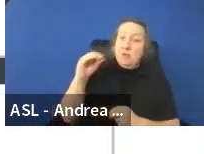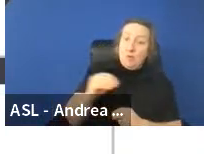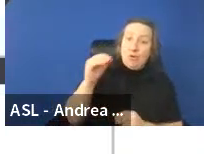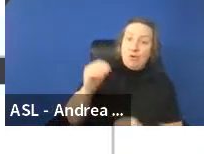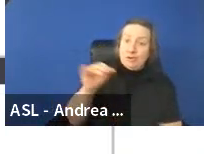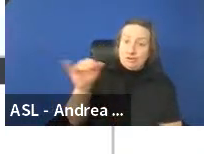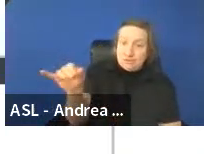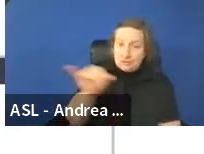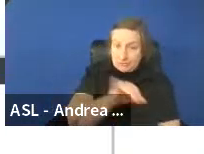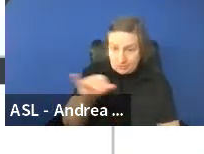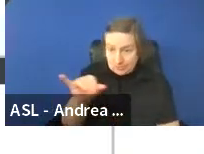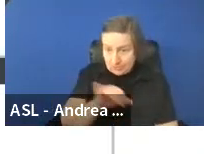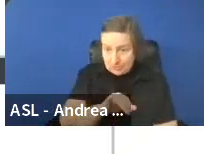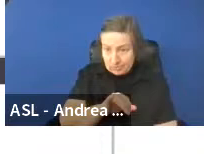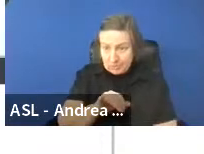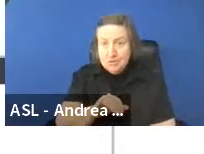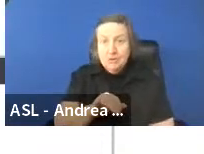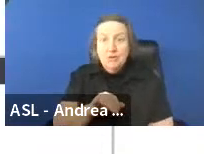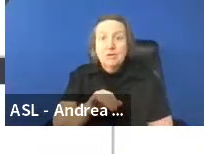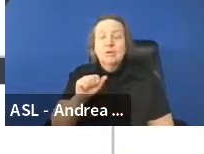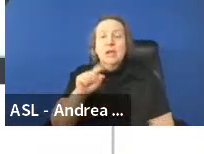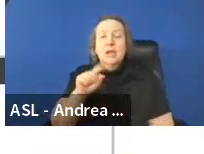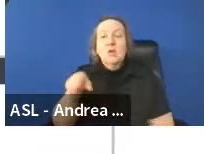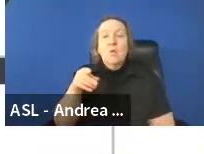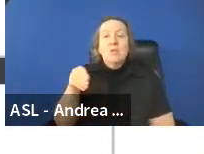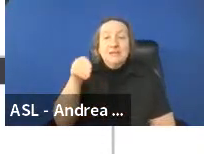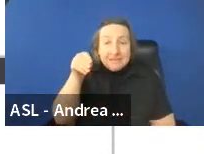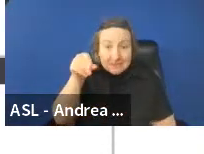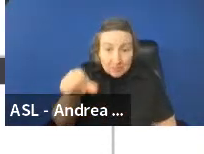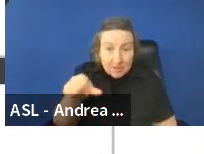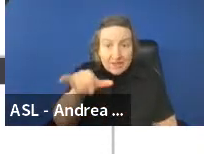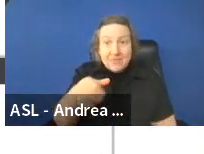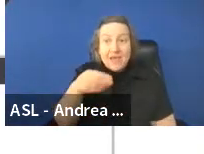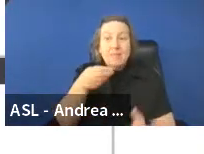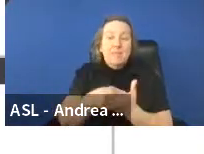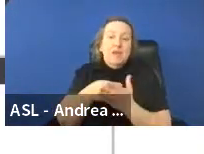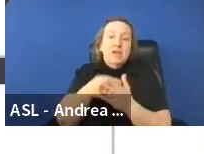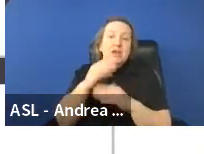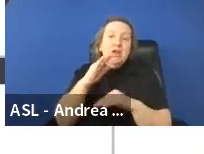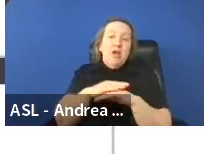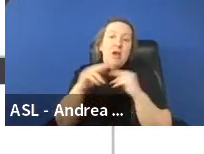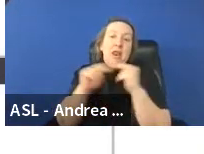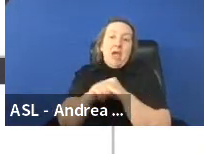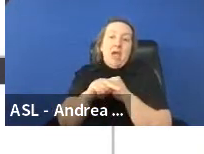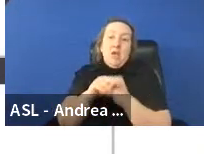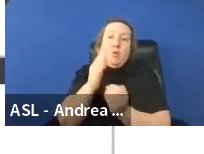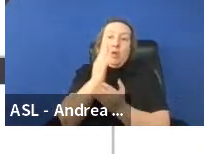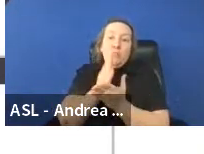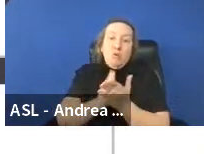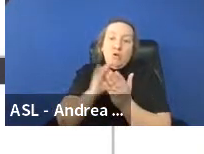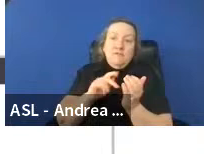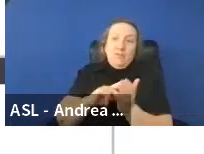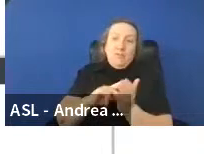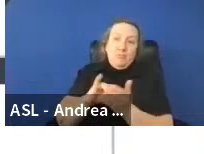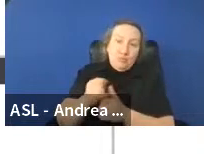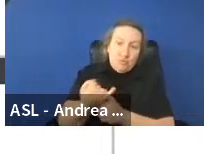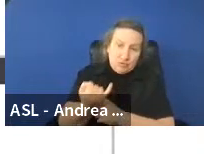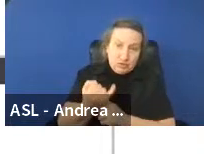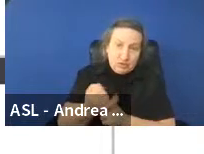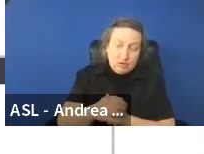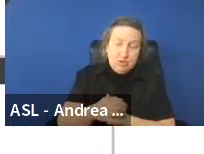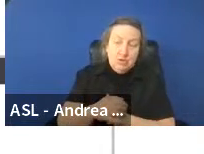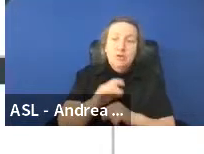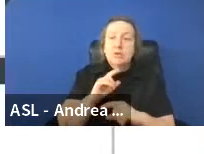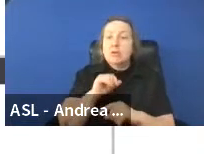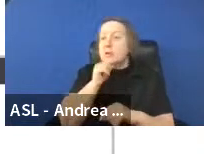well. So you can only spend that money on the highway portion of the project, but that does not